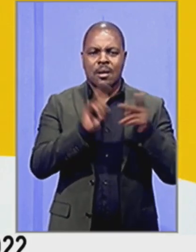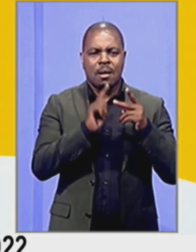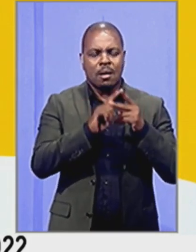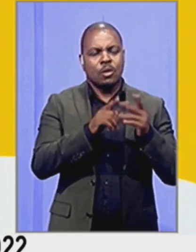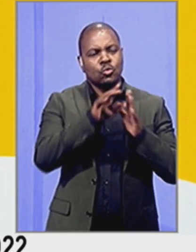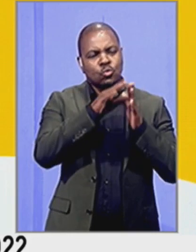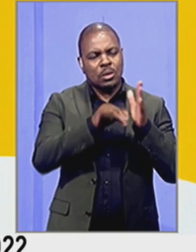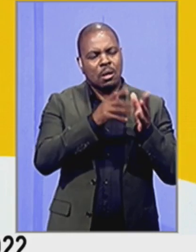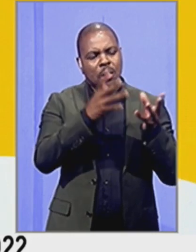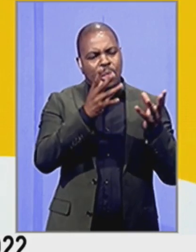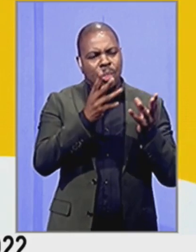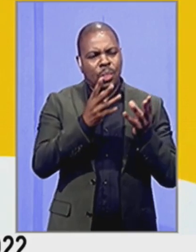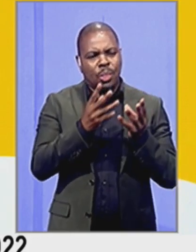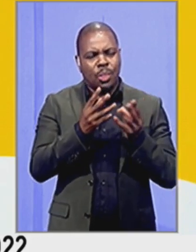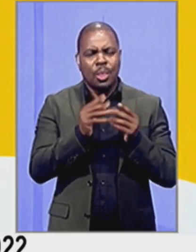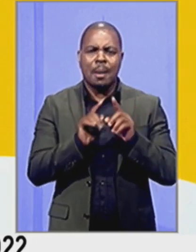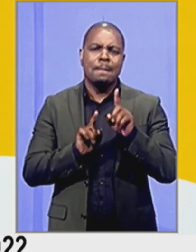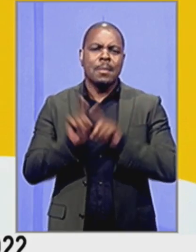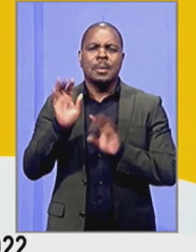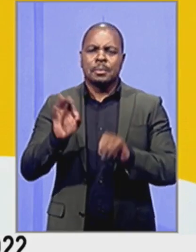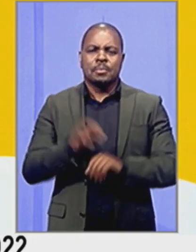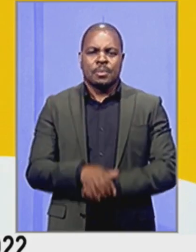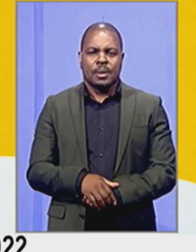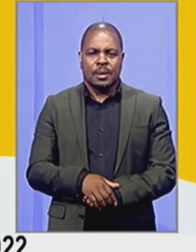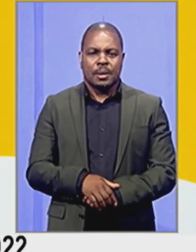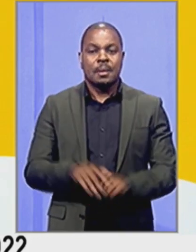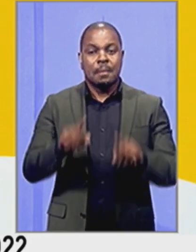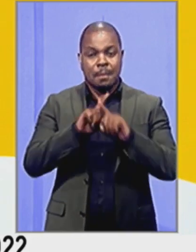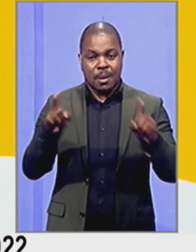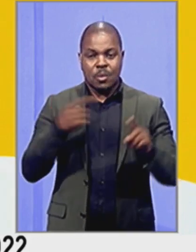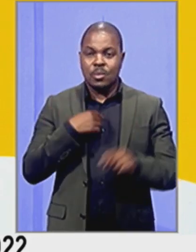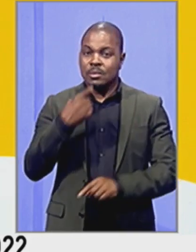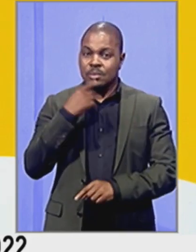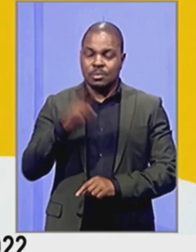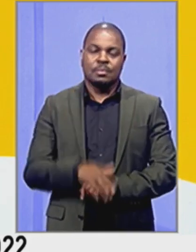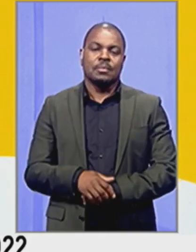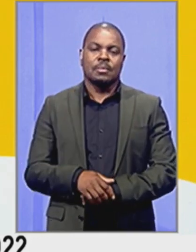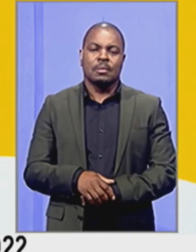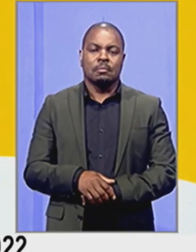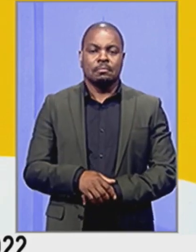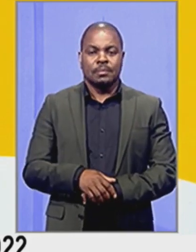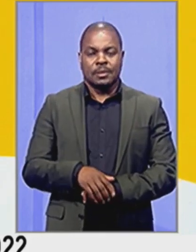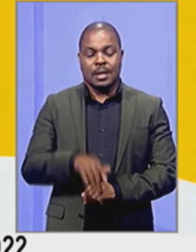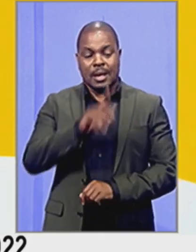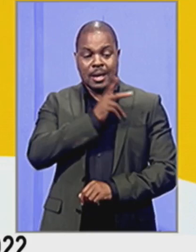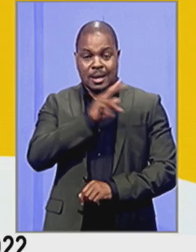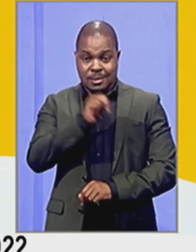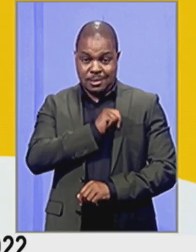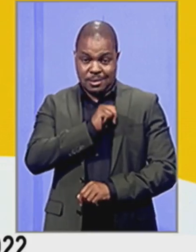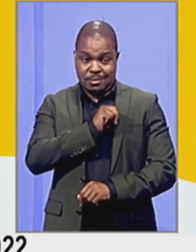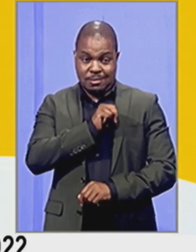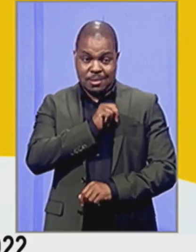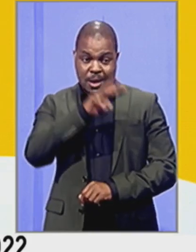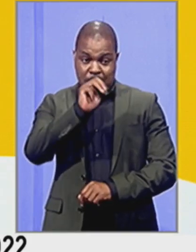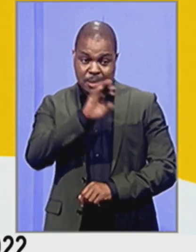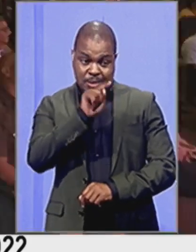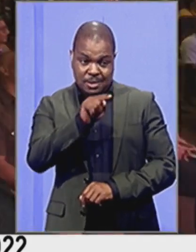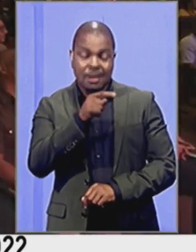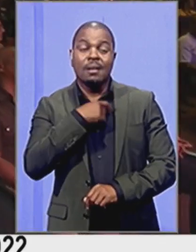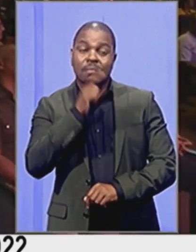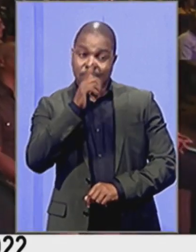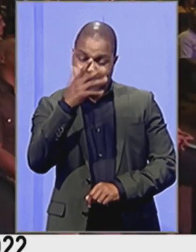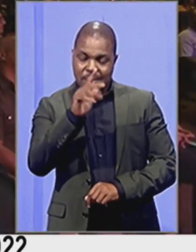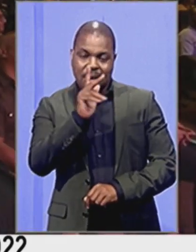students passing from the side. But we must state that MEC KZ, and I did tell you when I was with you that there's a